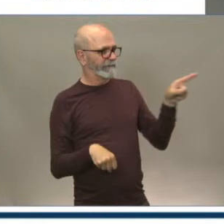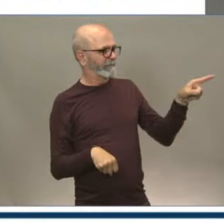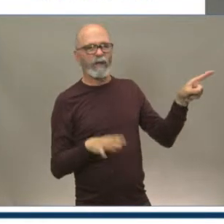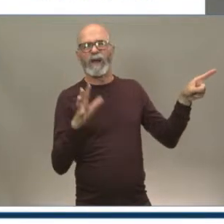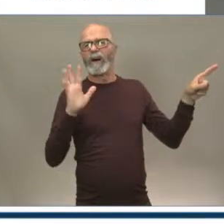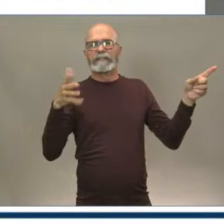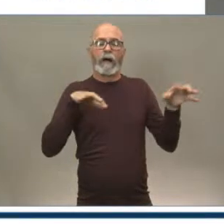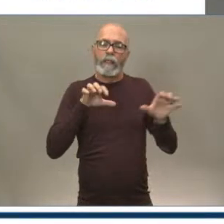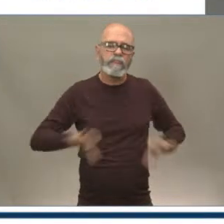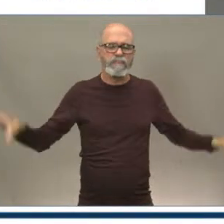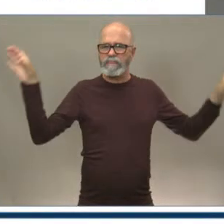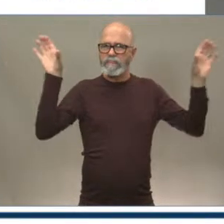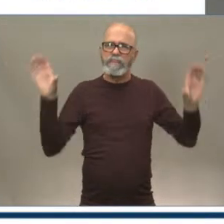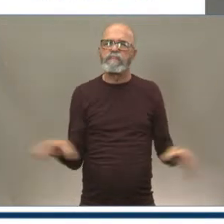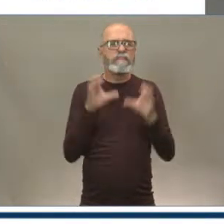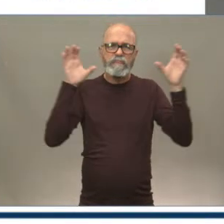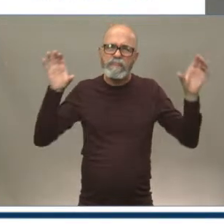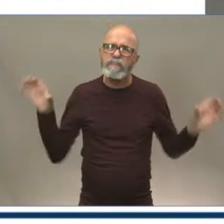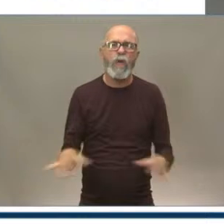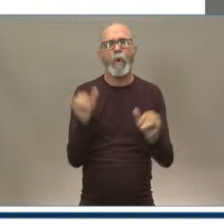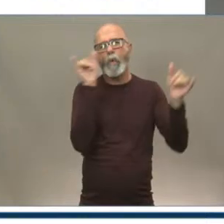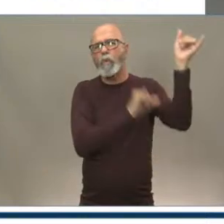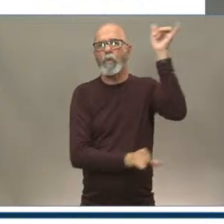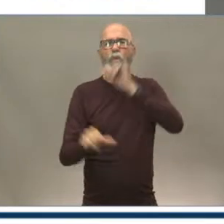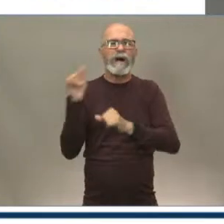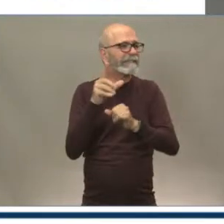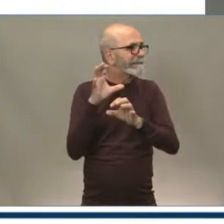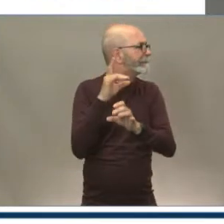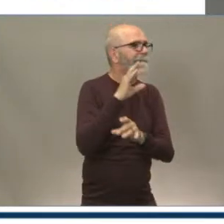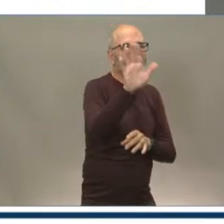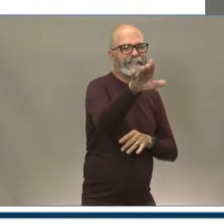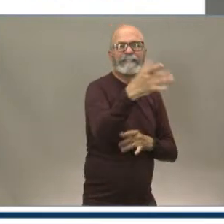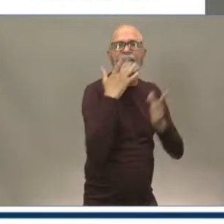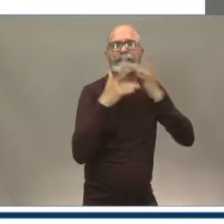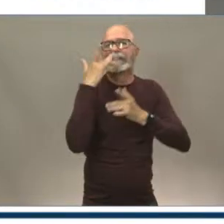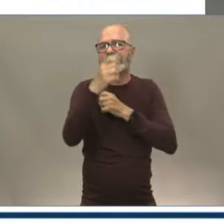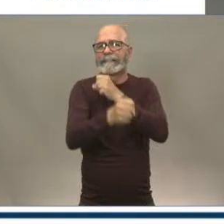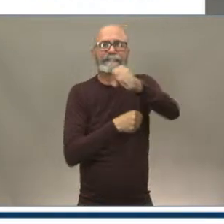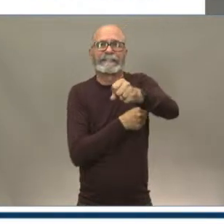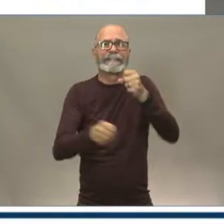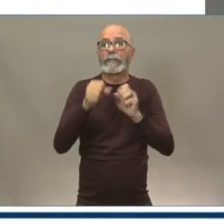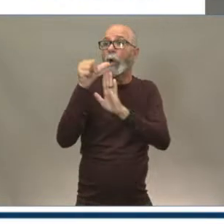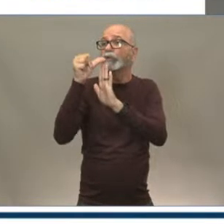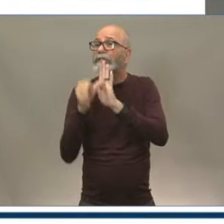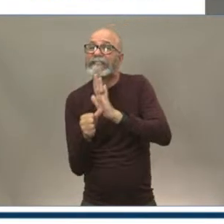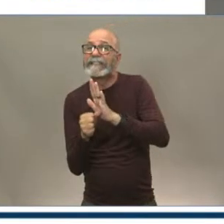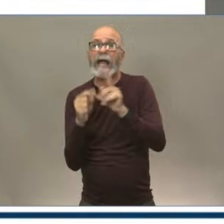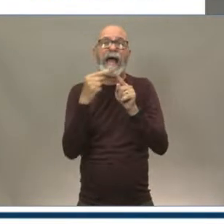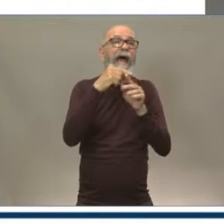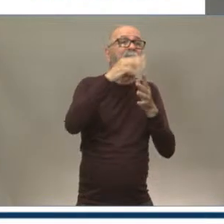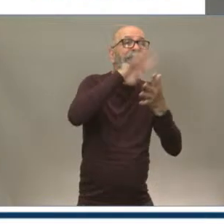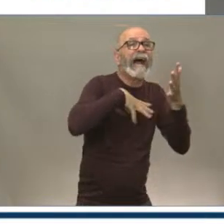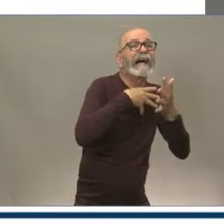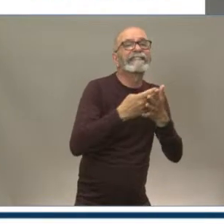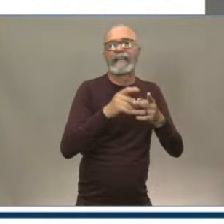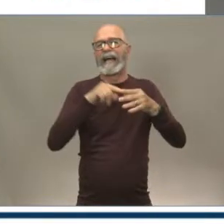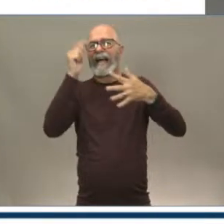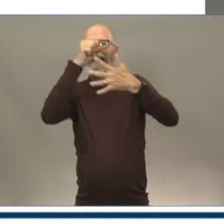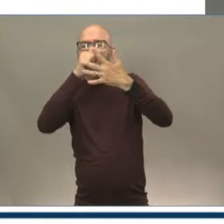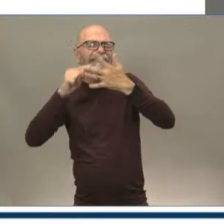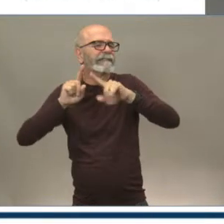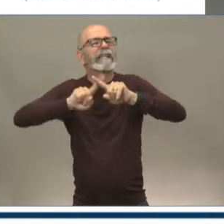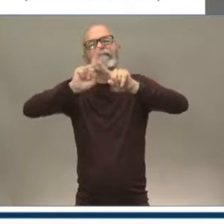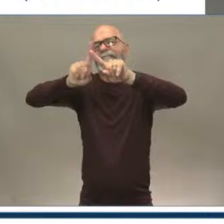build that capacity by shifting resources, by closing other parts of our health system down. Less necessary